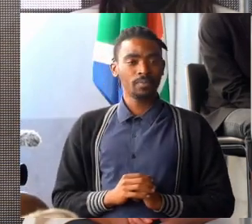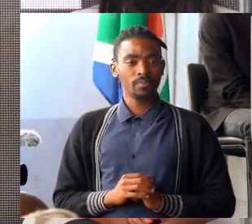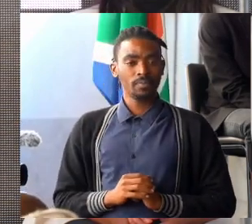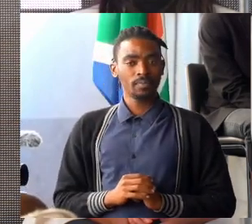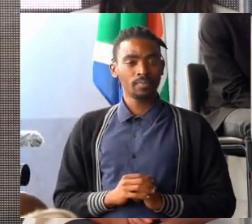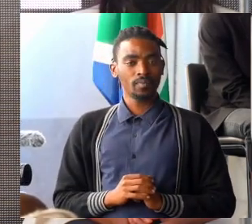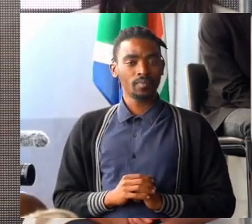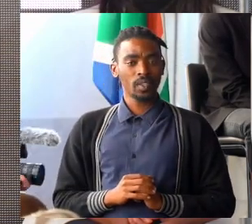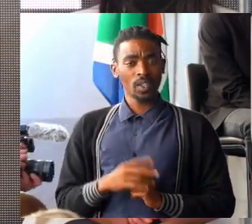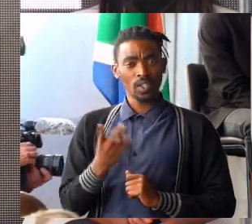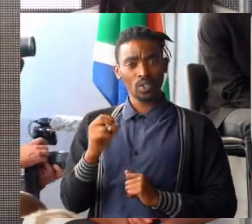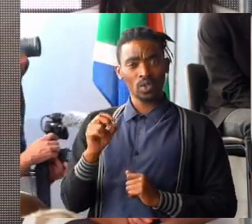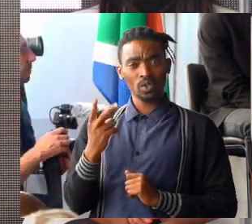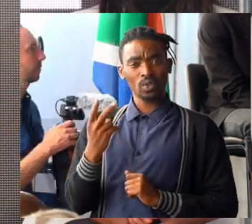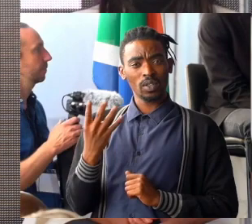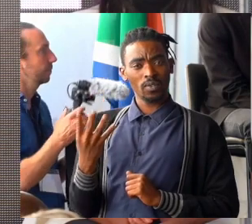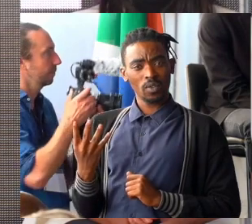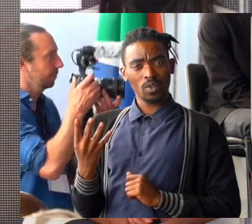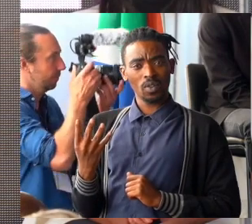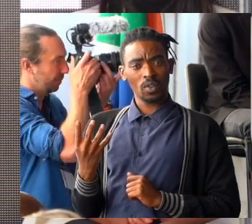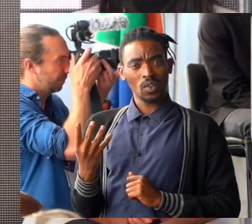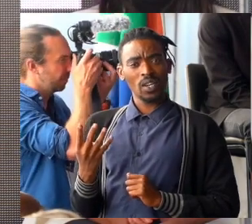So 2024 is our